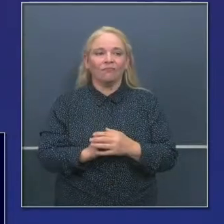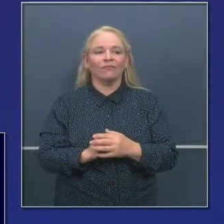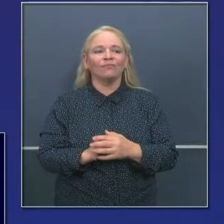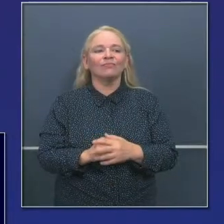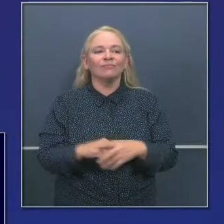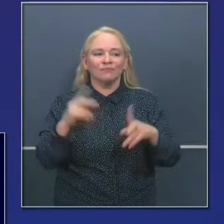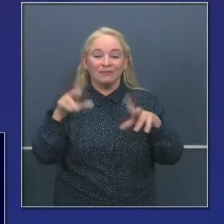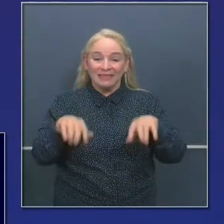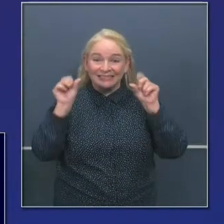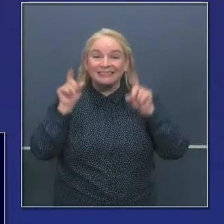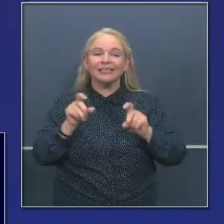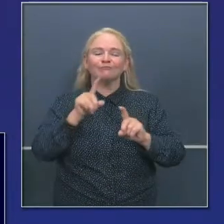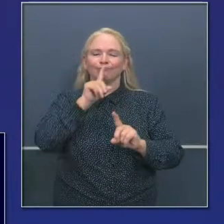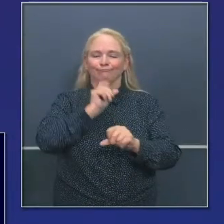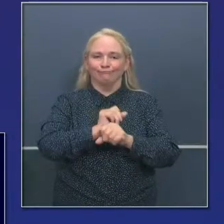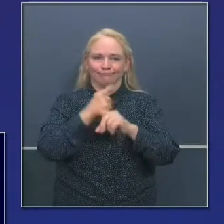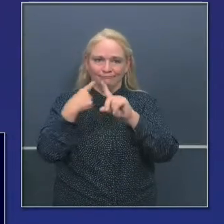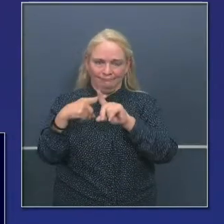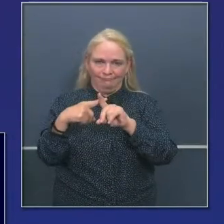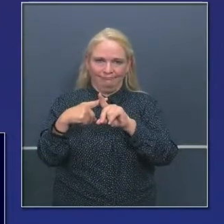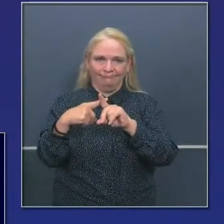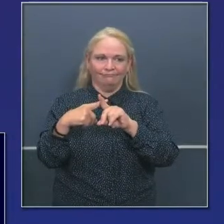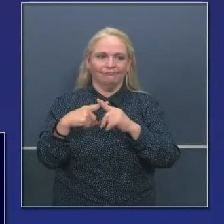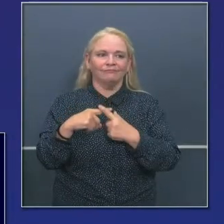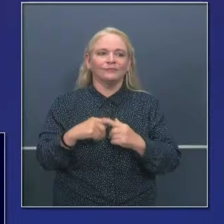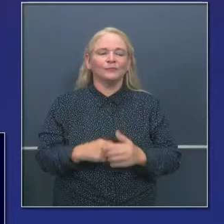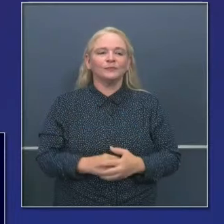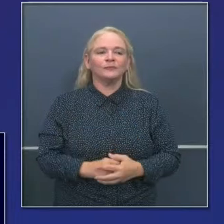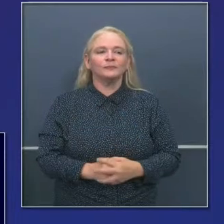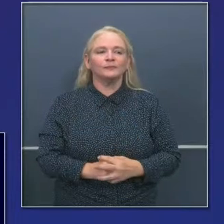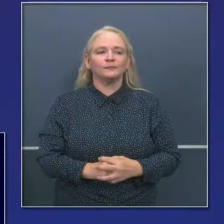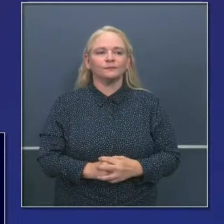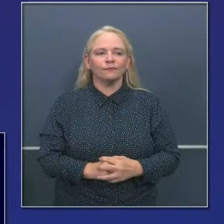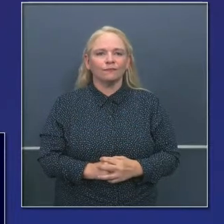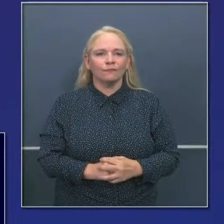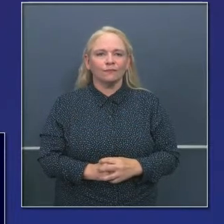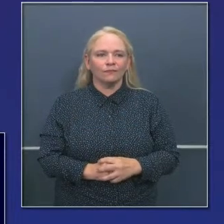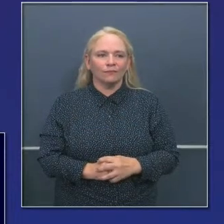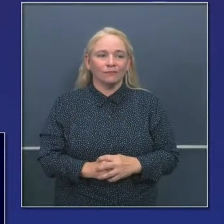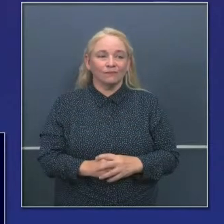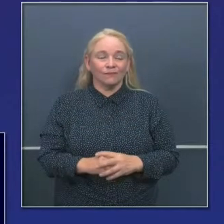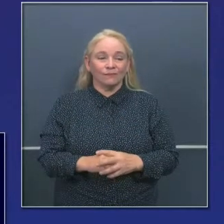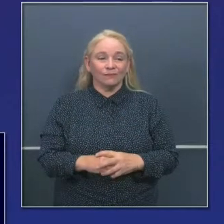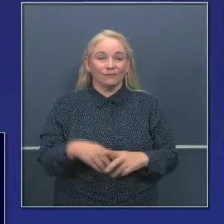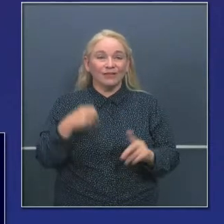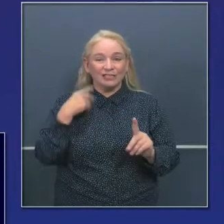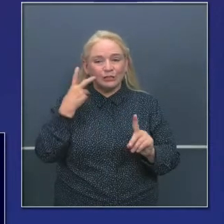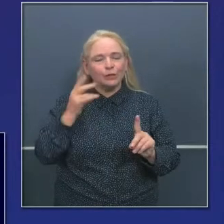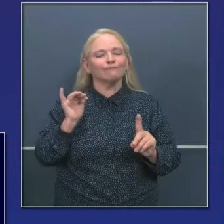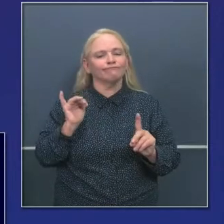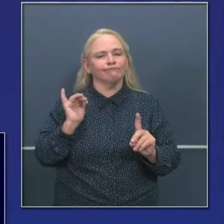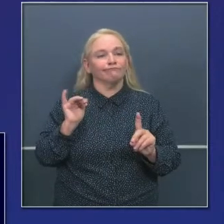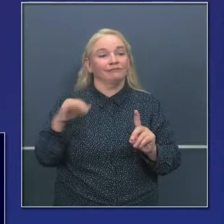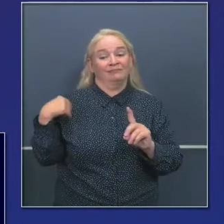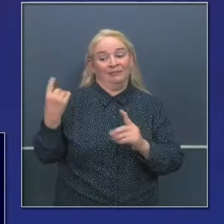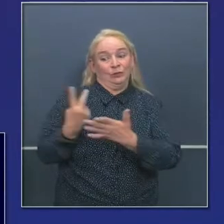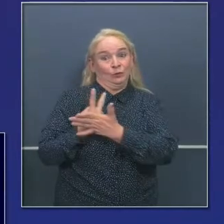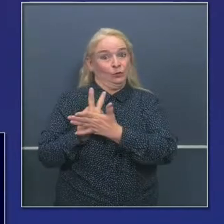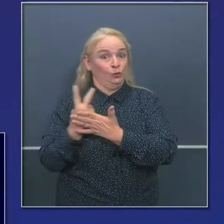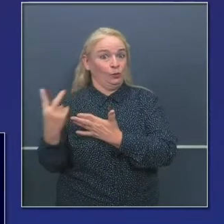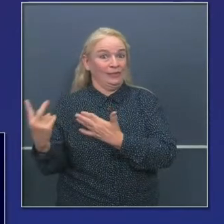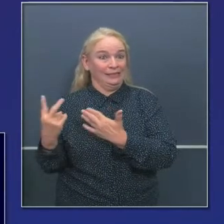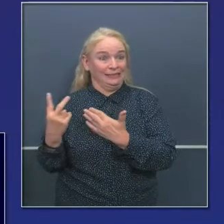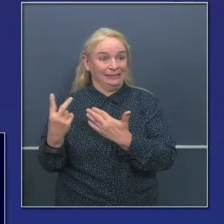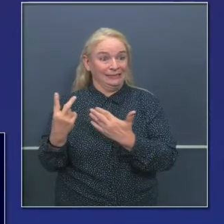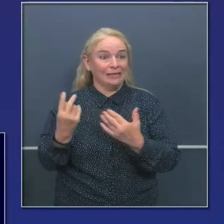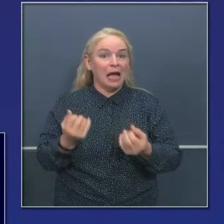as positive to begin the month of July. We have seen over the course of the last 14 days our positivity